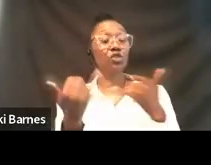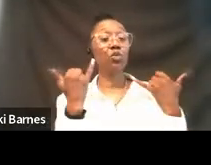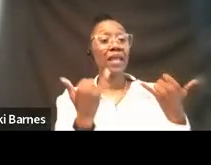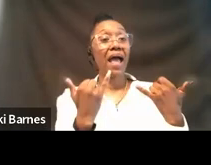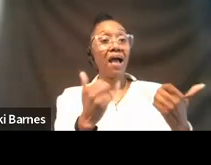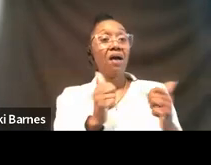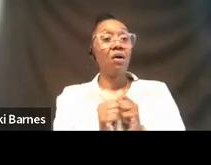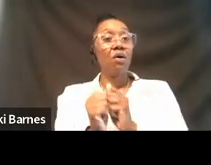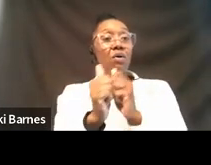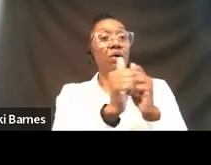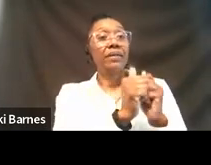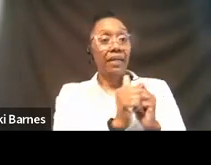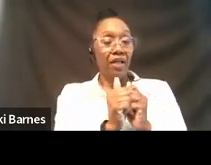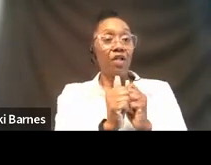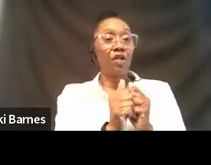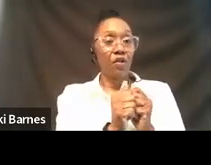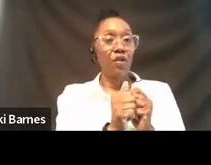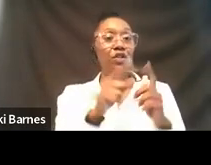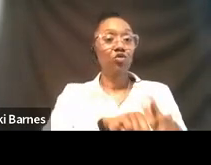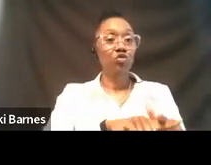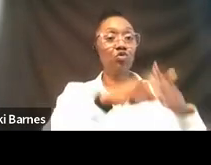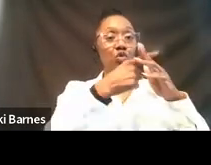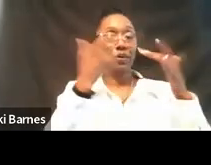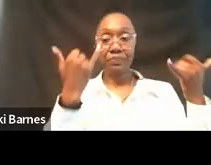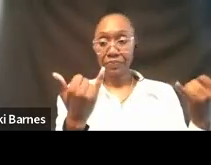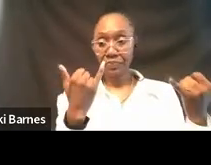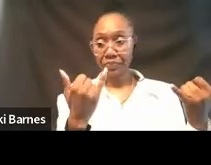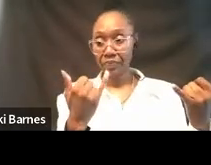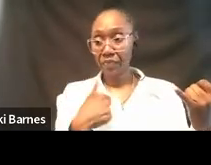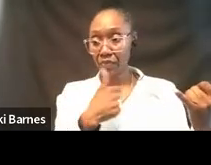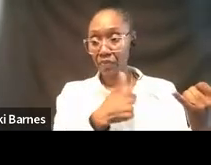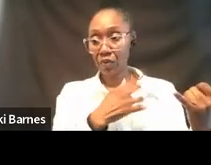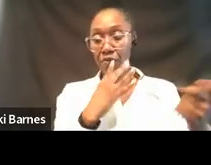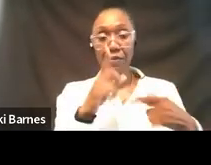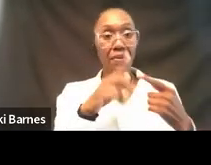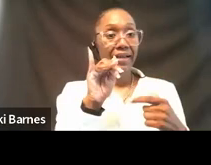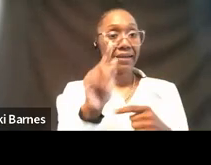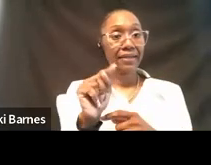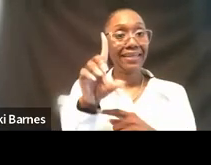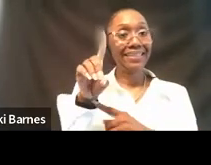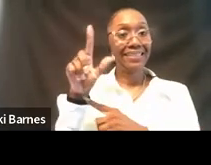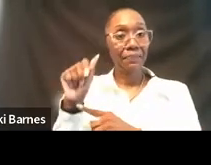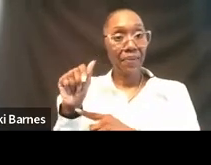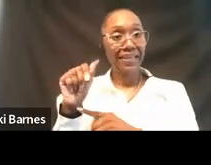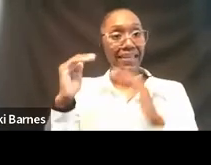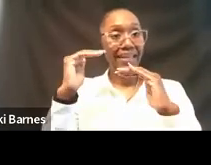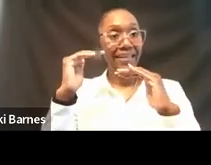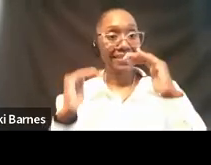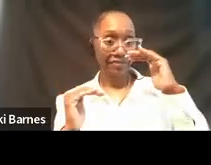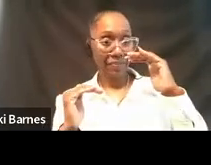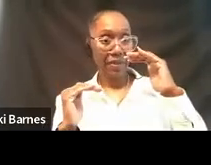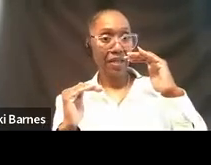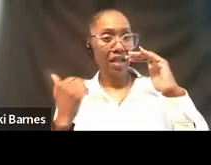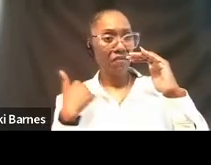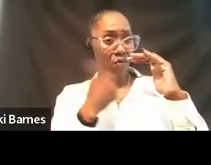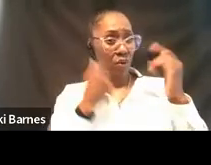and come out on the end of it better than we started. So let's talk about it. Disabilities or disadvantages. Have we ever